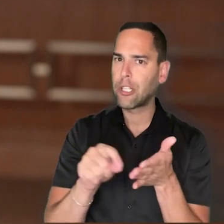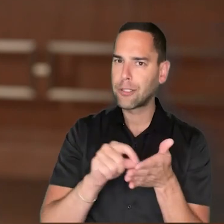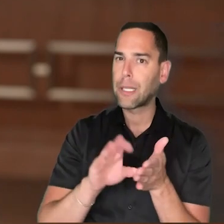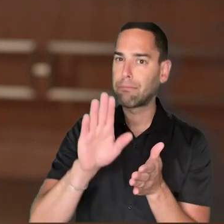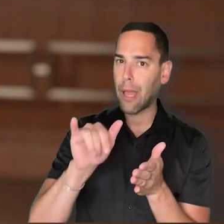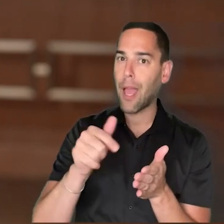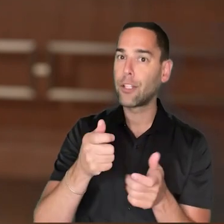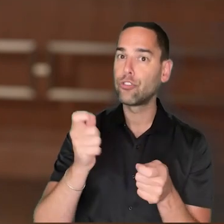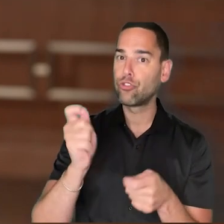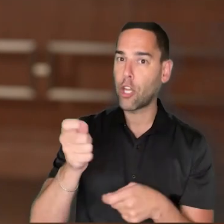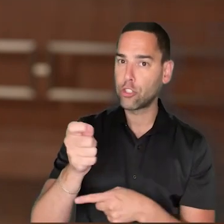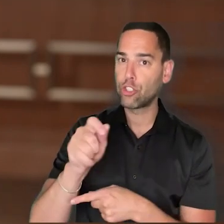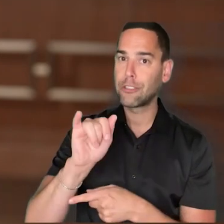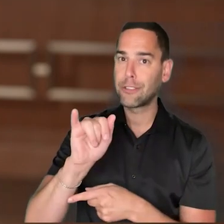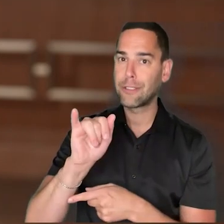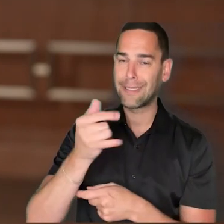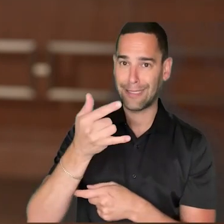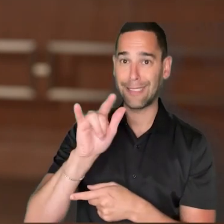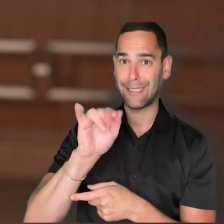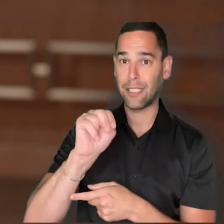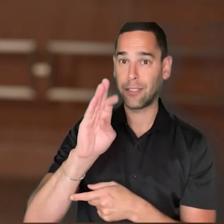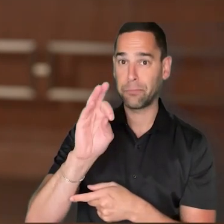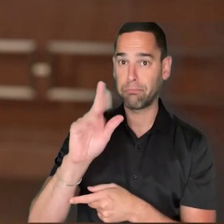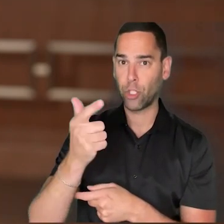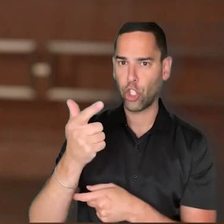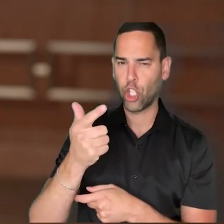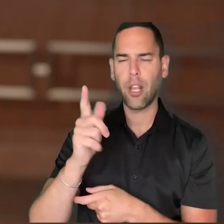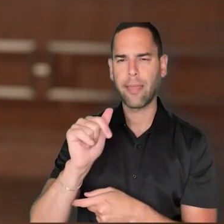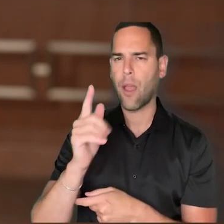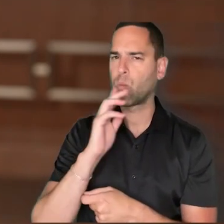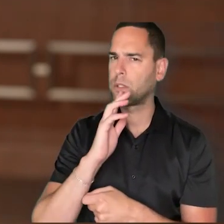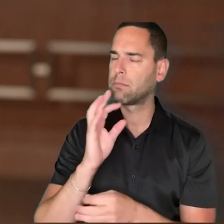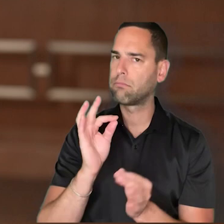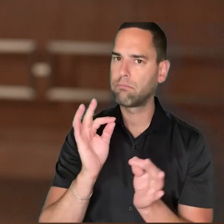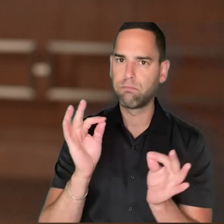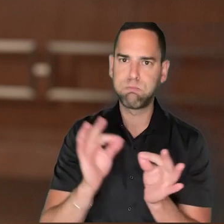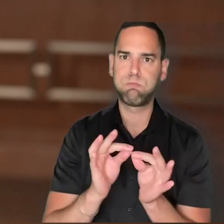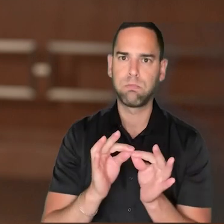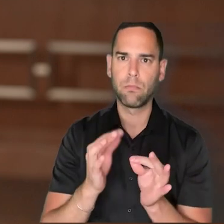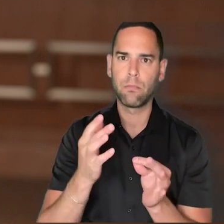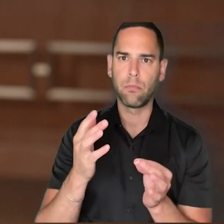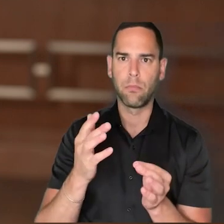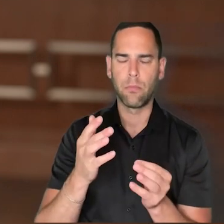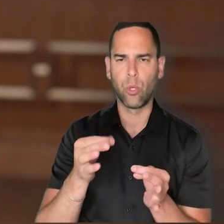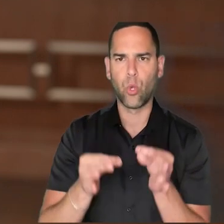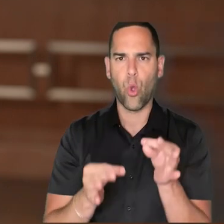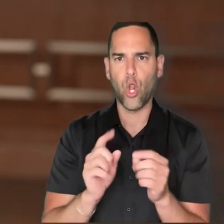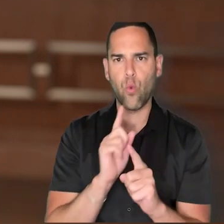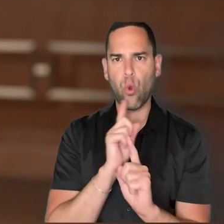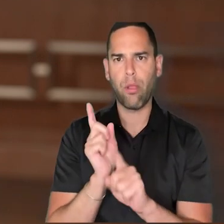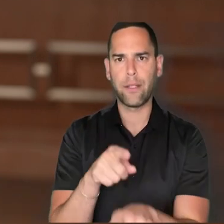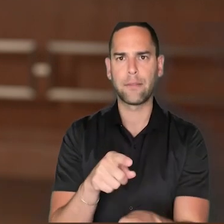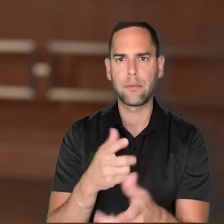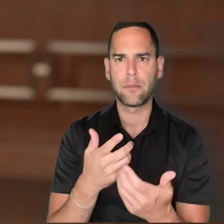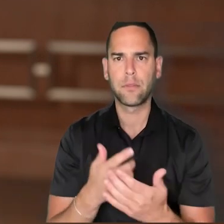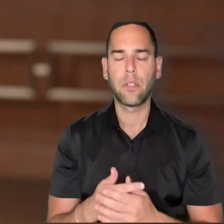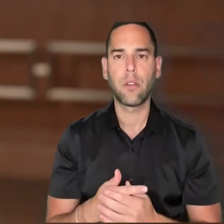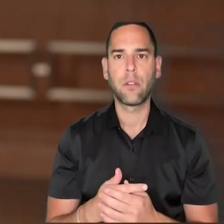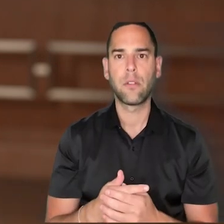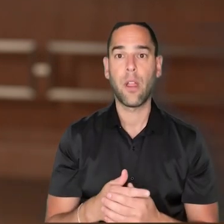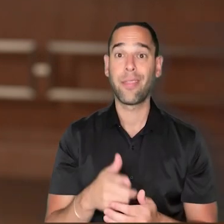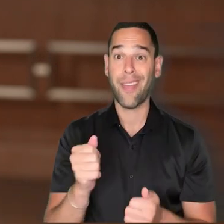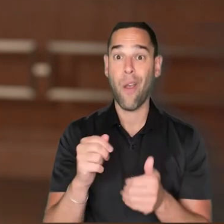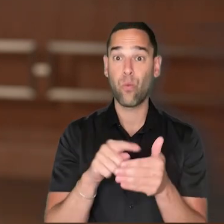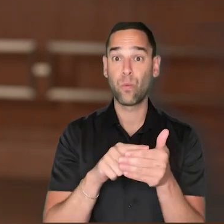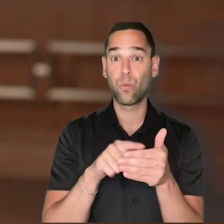by Judge Ginsburg, was a pivotal piece of court rulings that